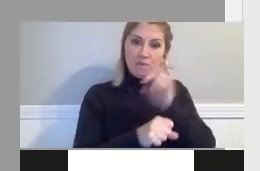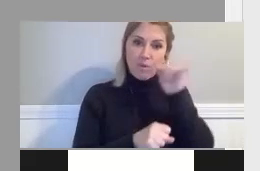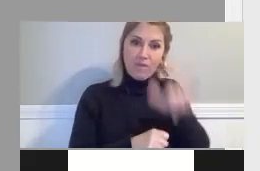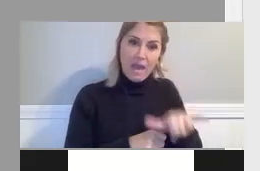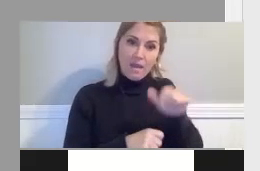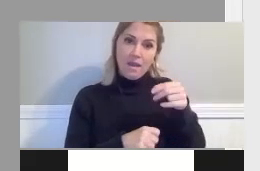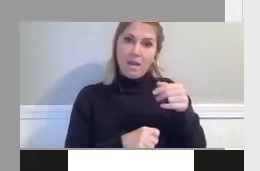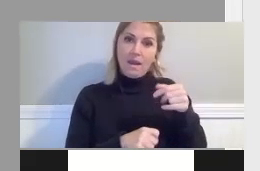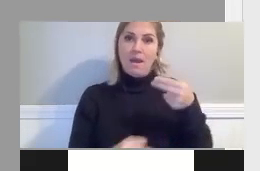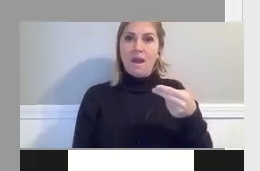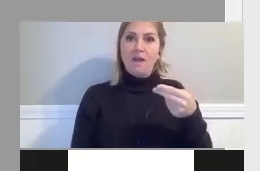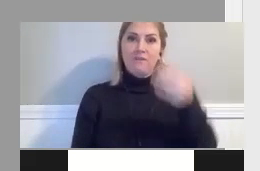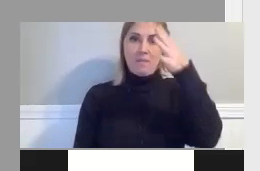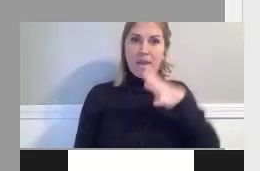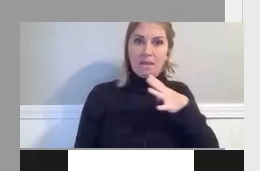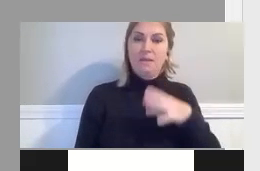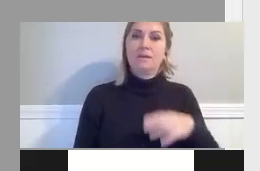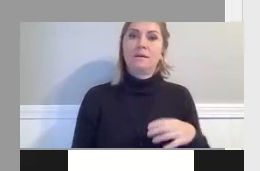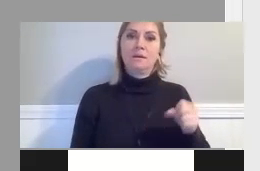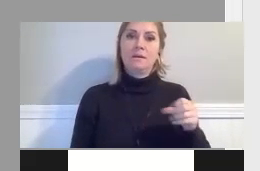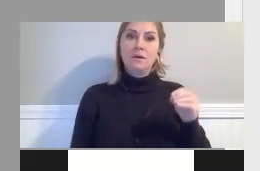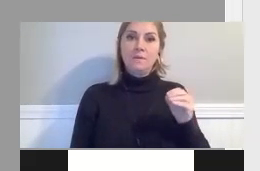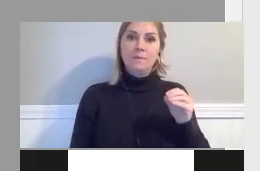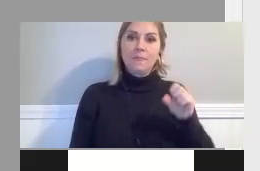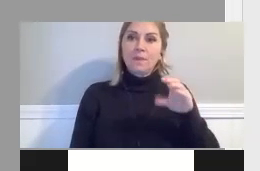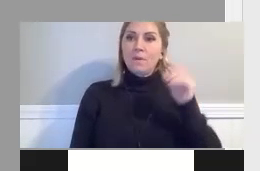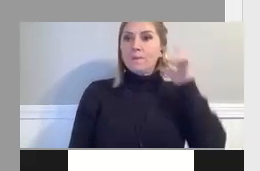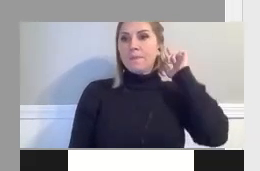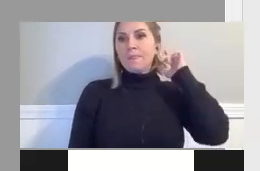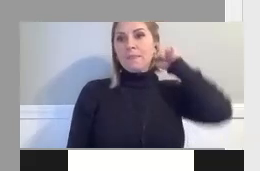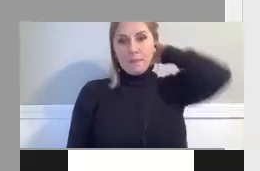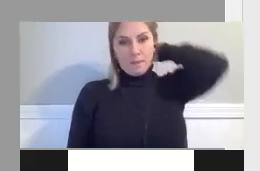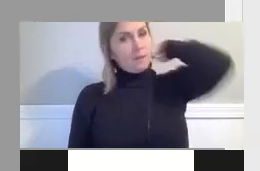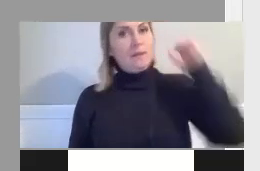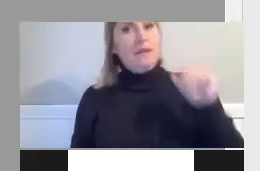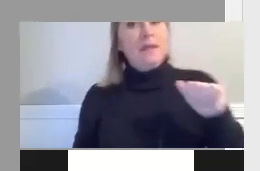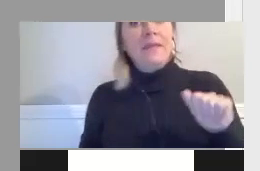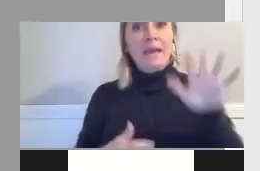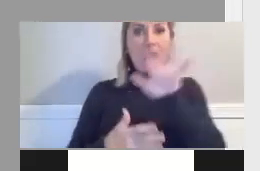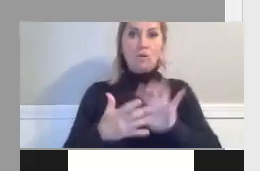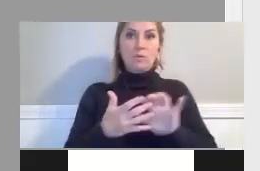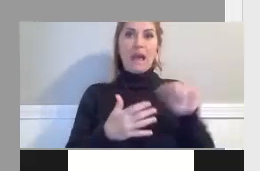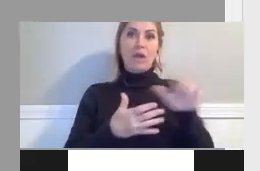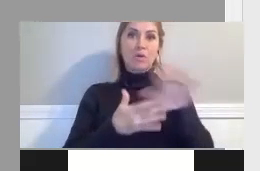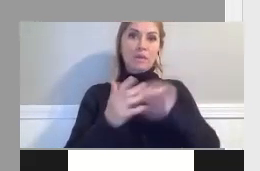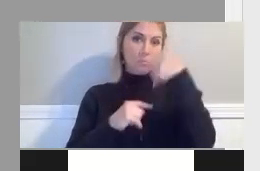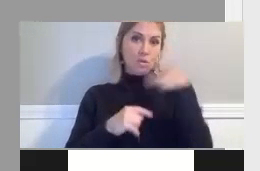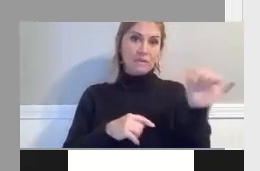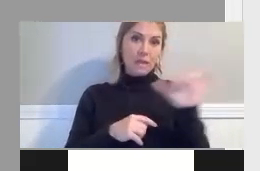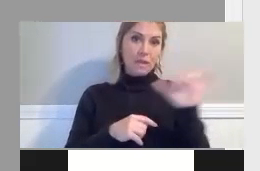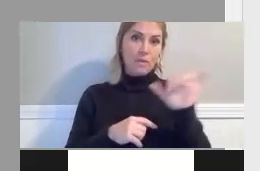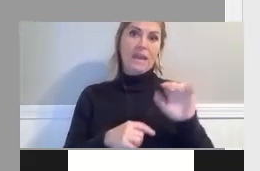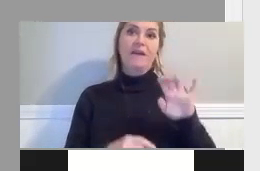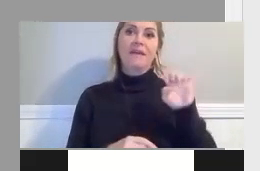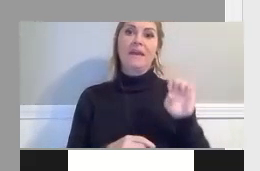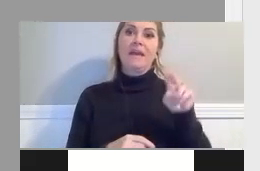Huffman encoding, right? Okay, so essentially the algorithm looks something like this, where you have an input of